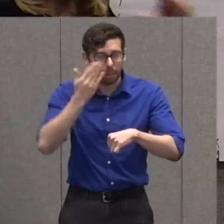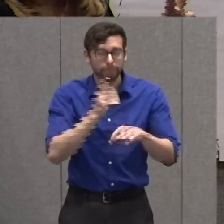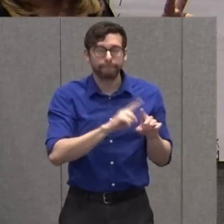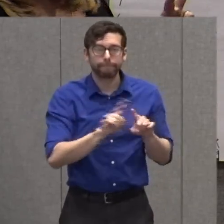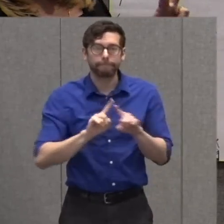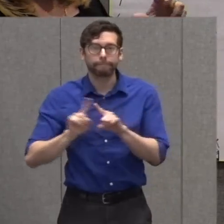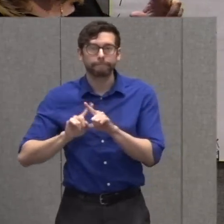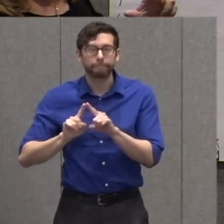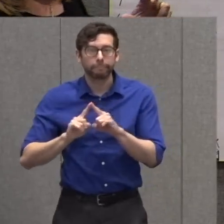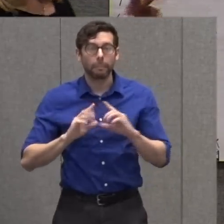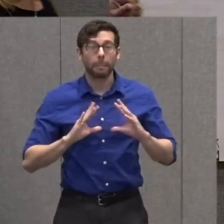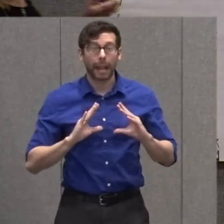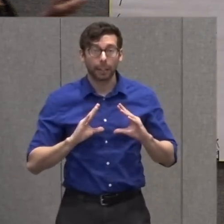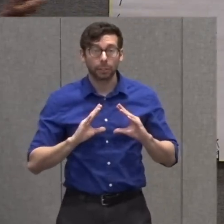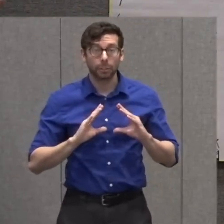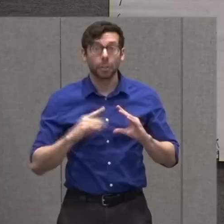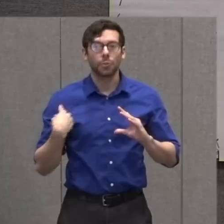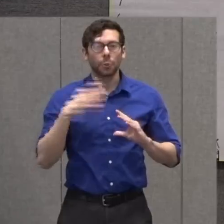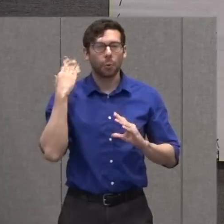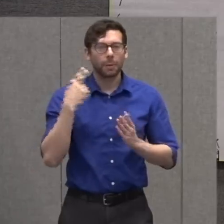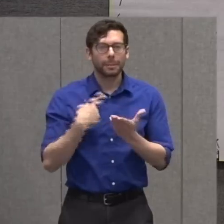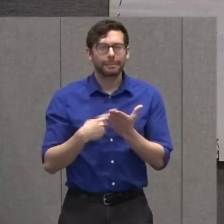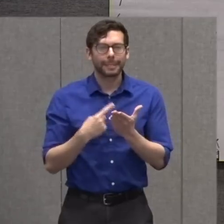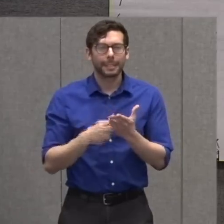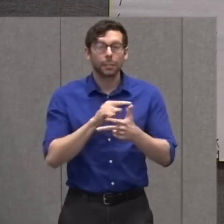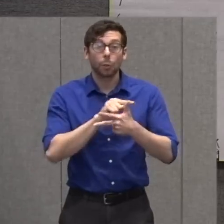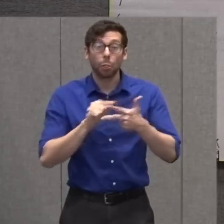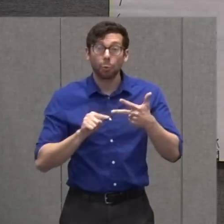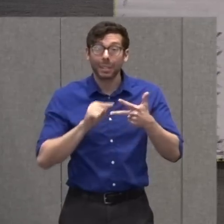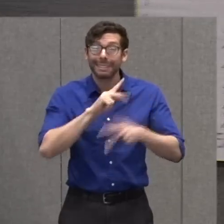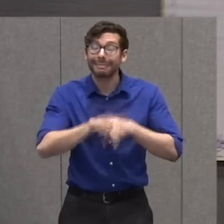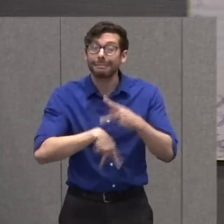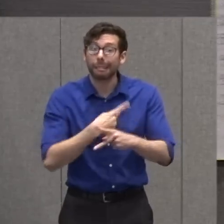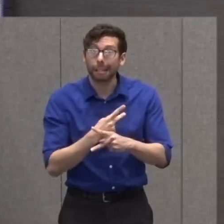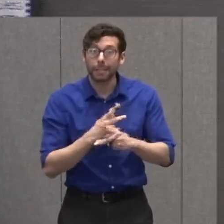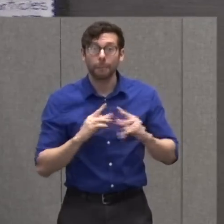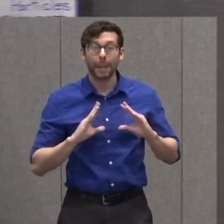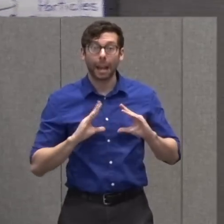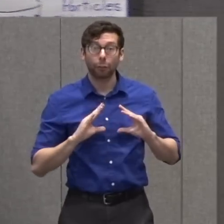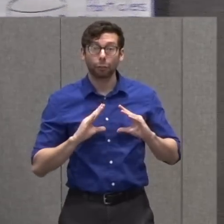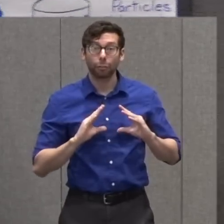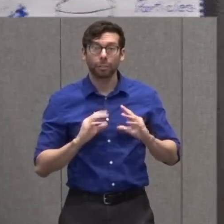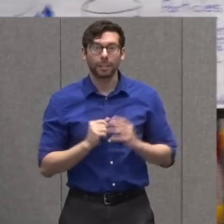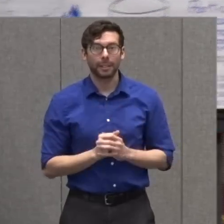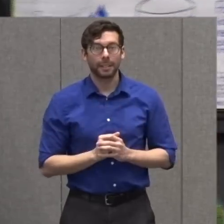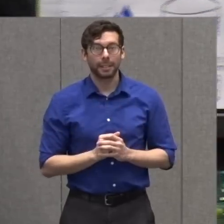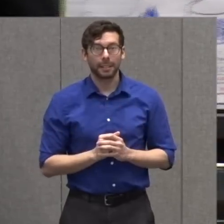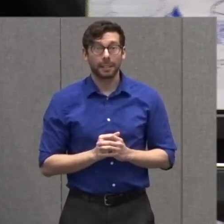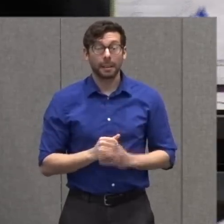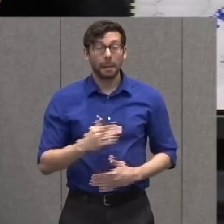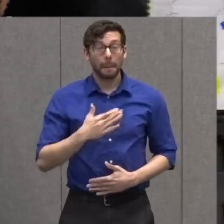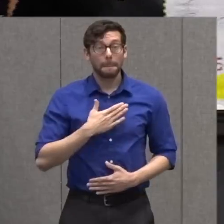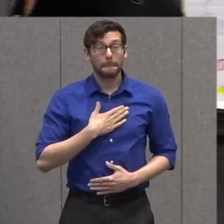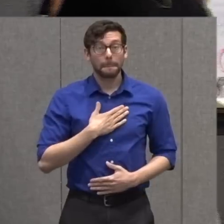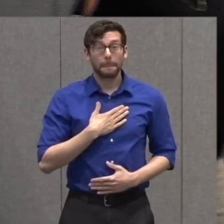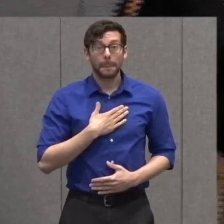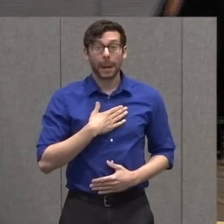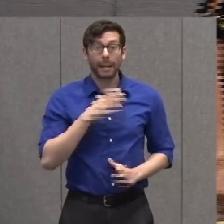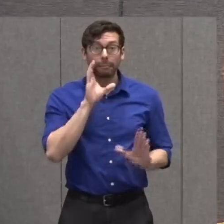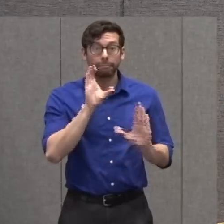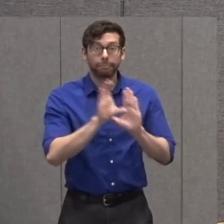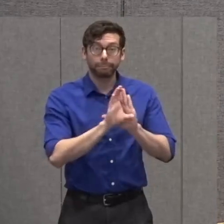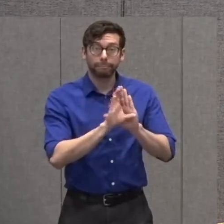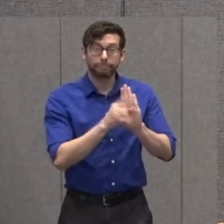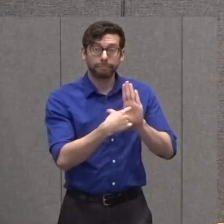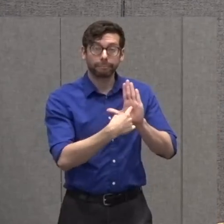three types of matter. If we look over here at my anchor chart, the first matter that we